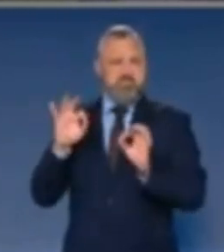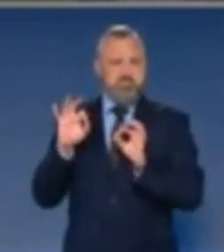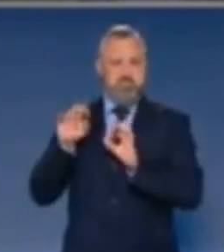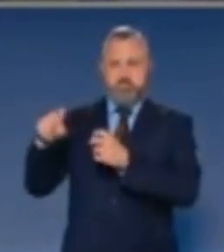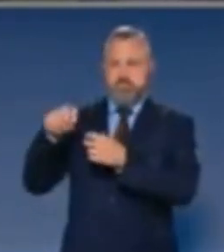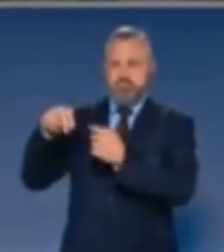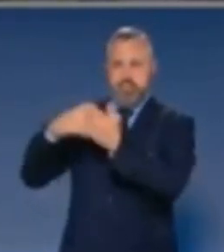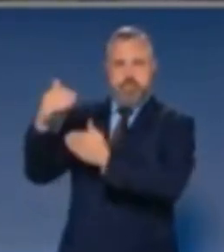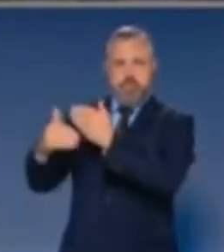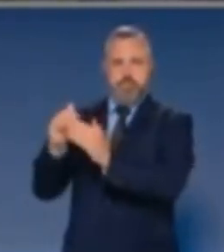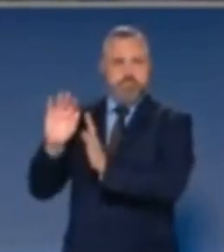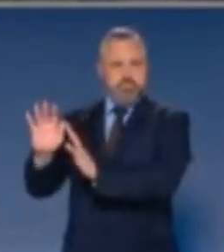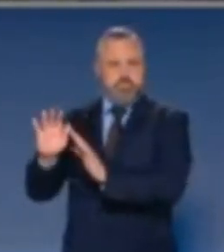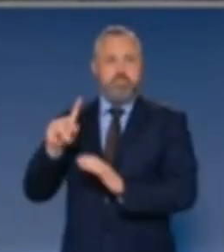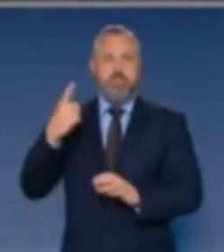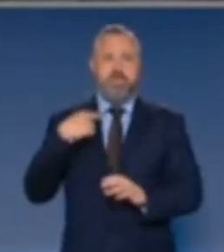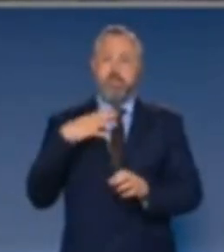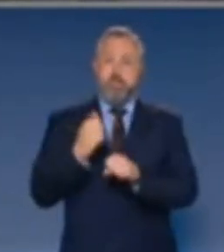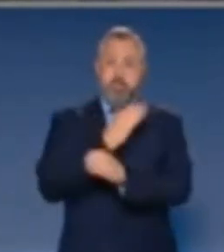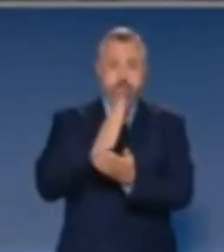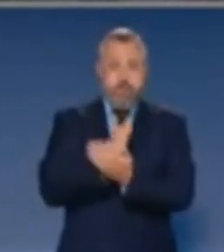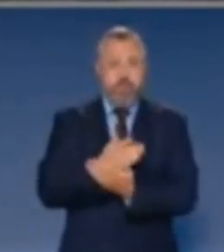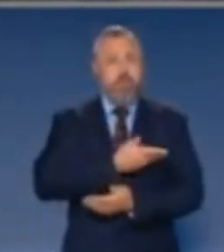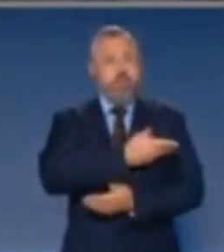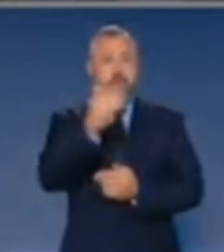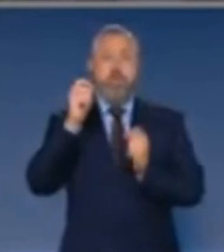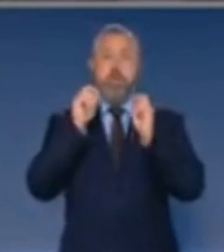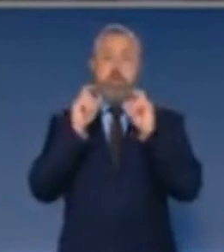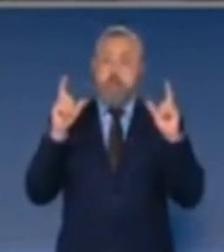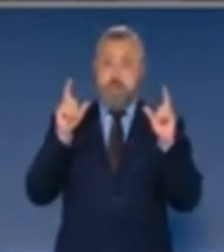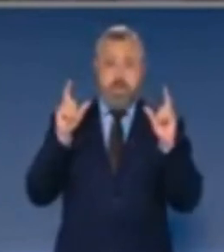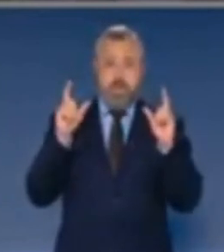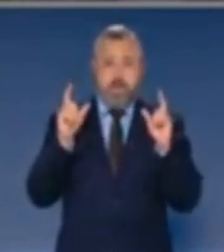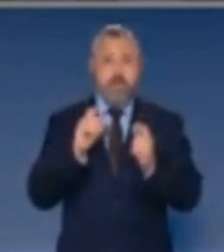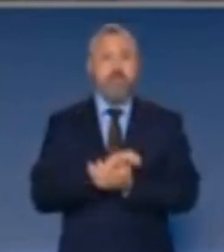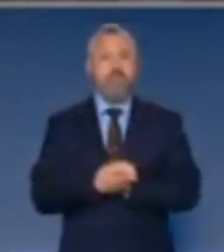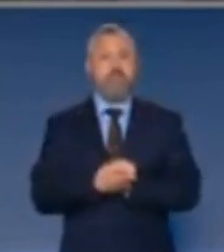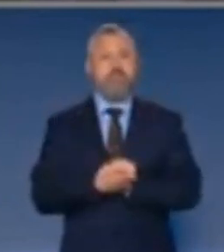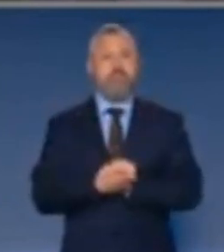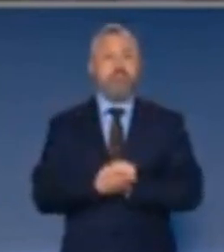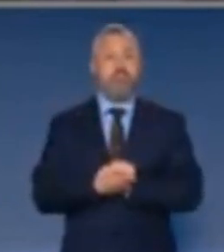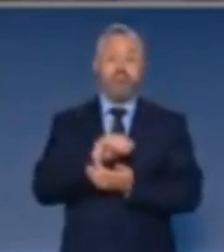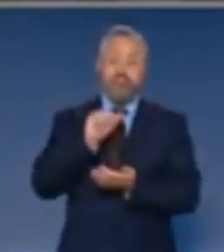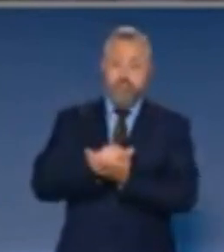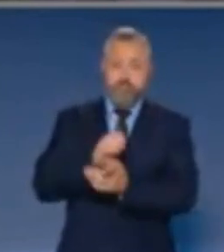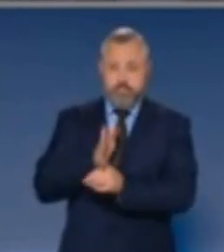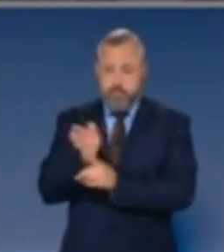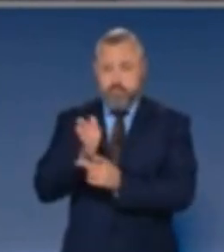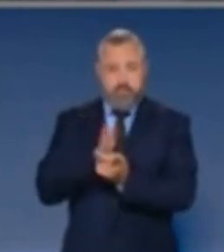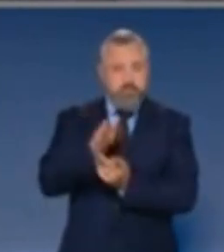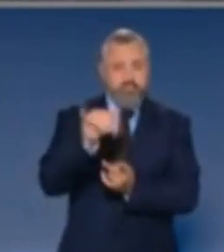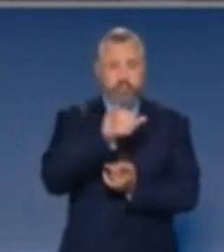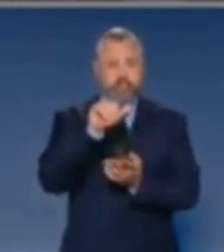that everybody is aware that the appropriate jurisdiction for determining and